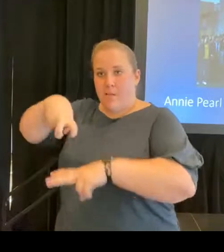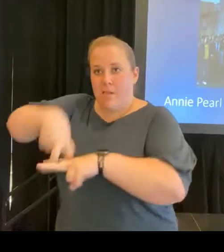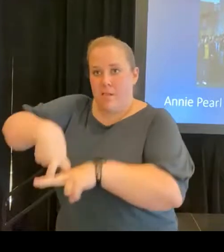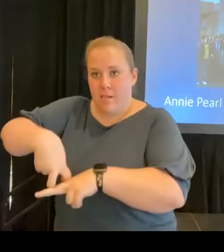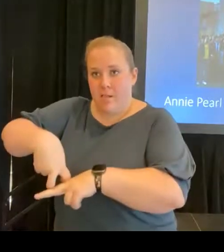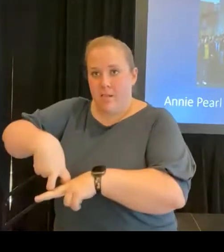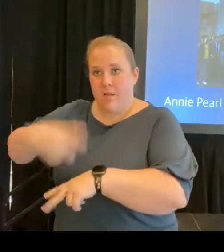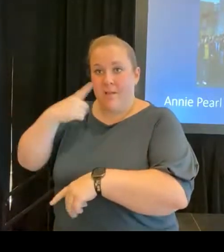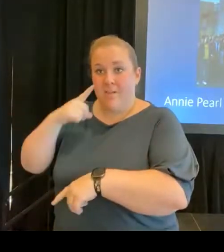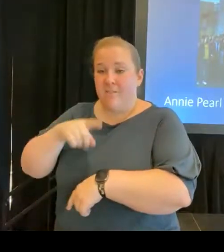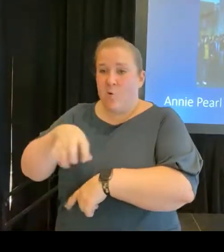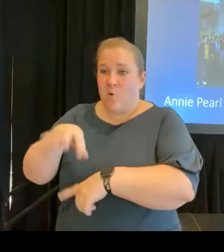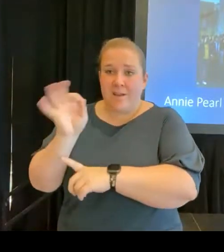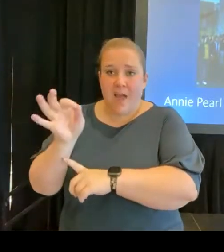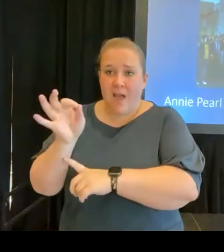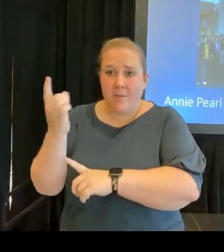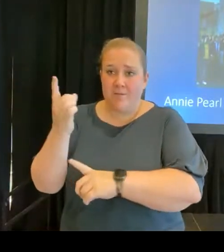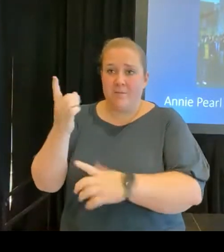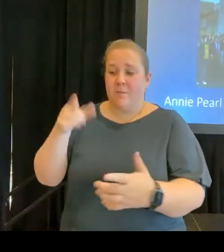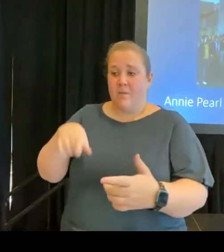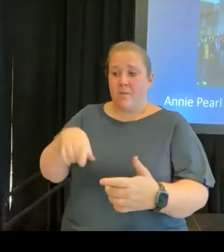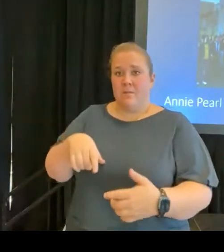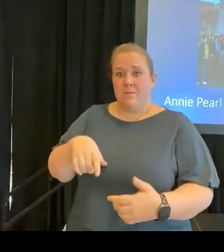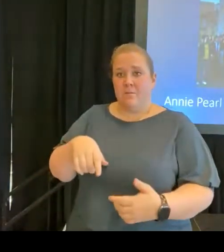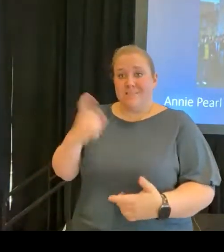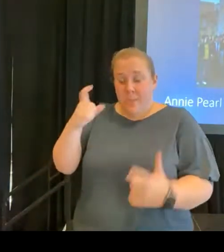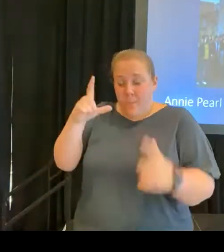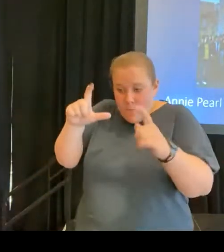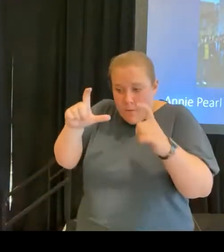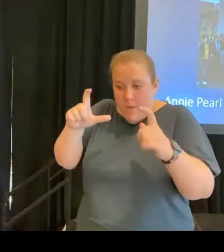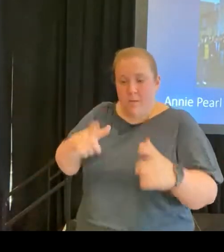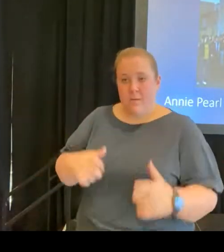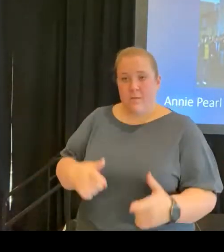nine minutes and so many seconds.